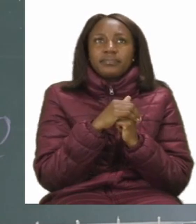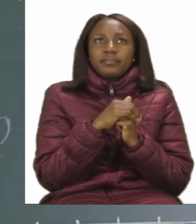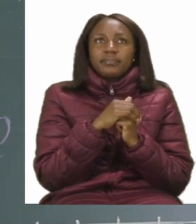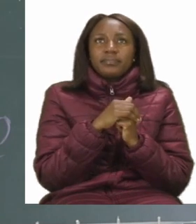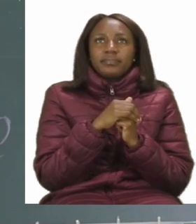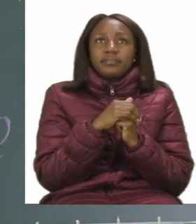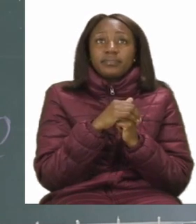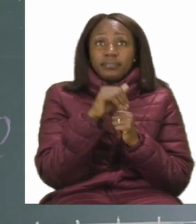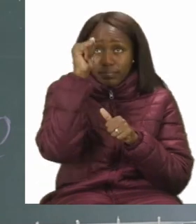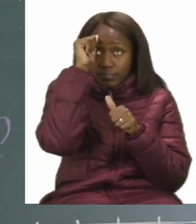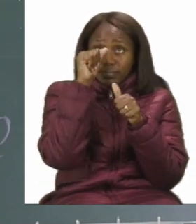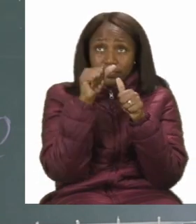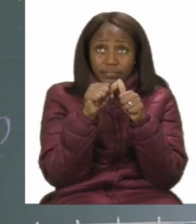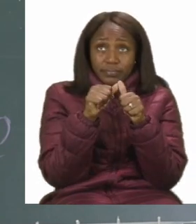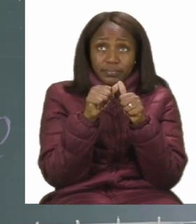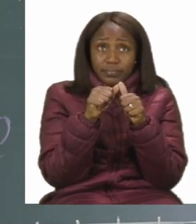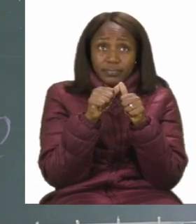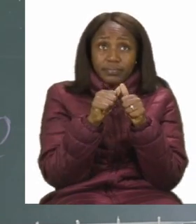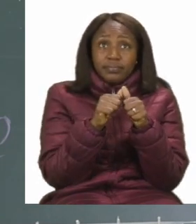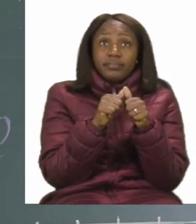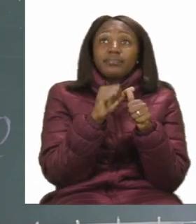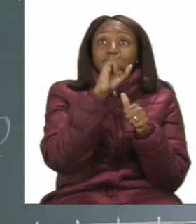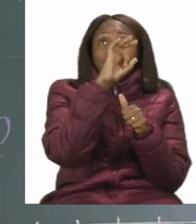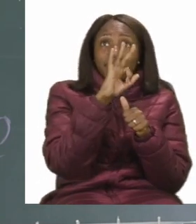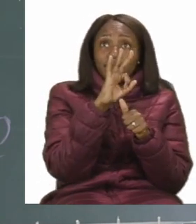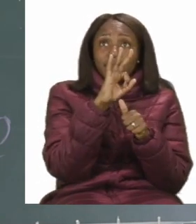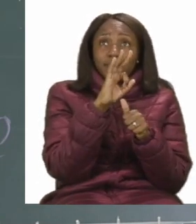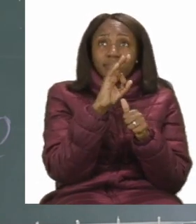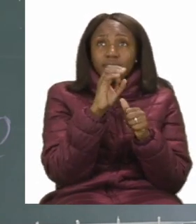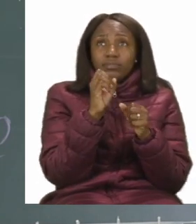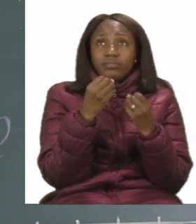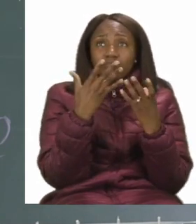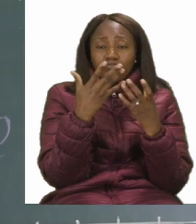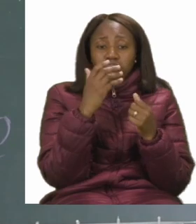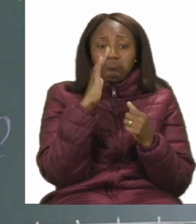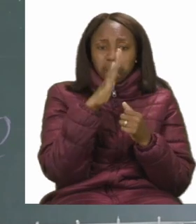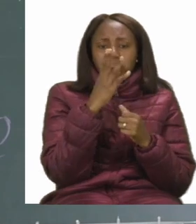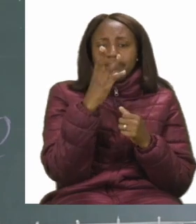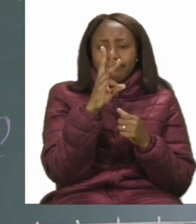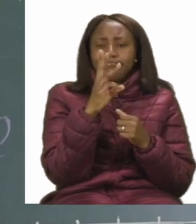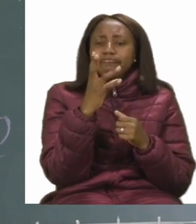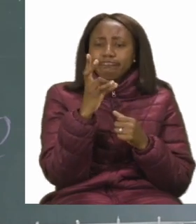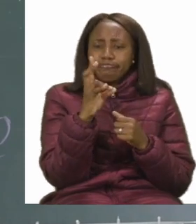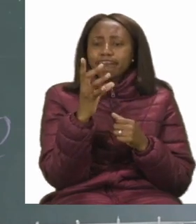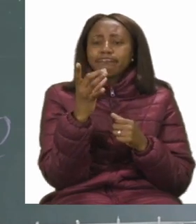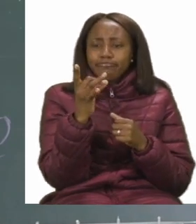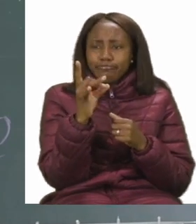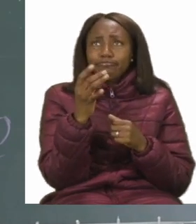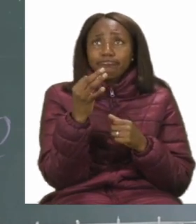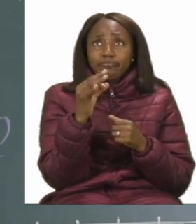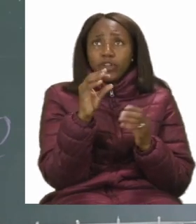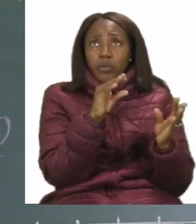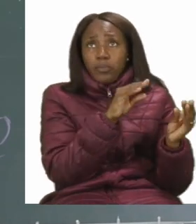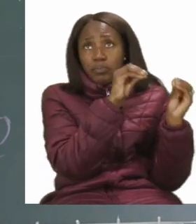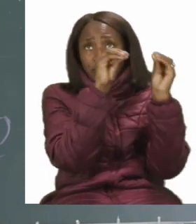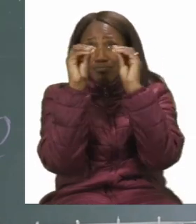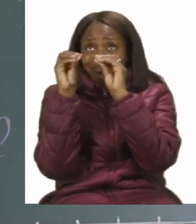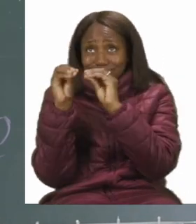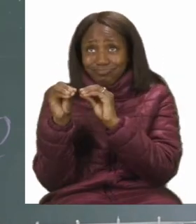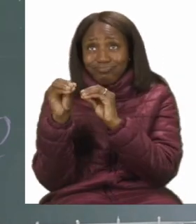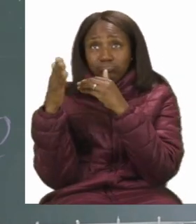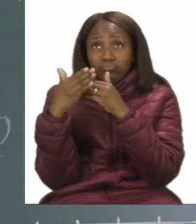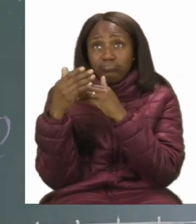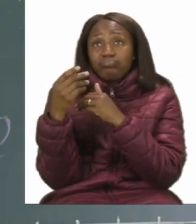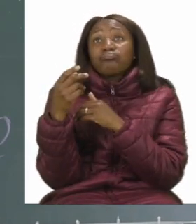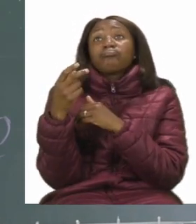Now remember, if it's less than 4 and less than 4, we round to the previous 10.